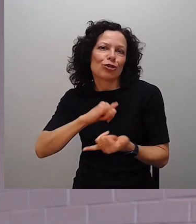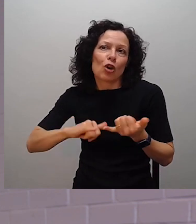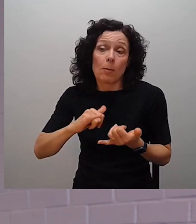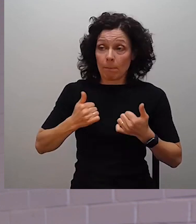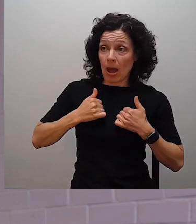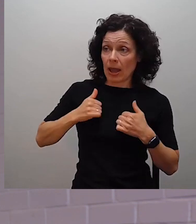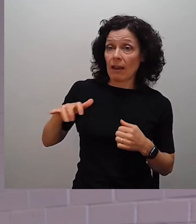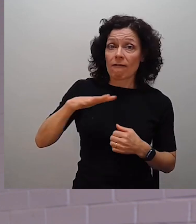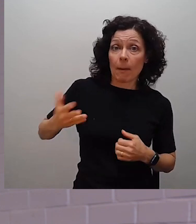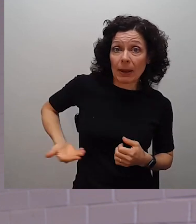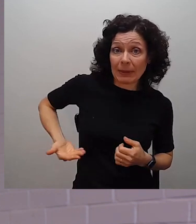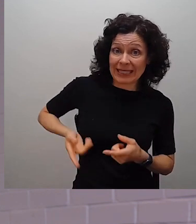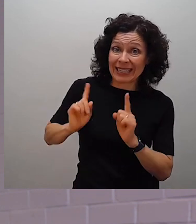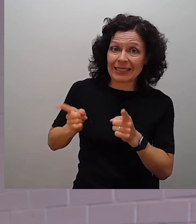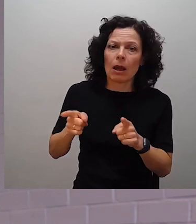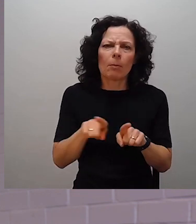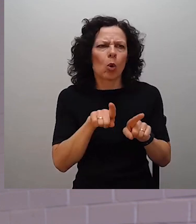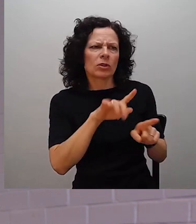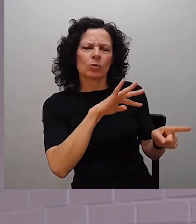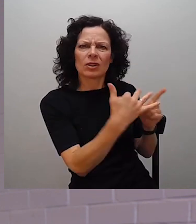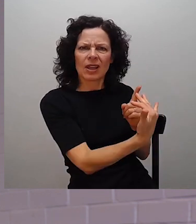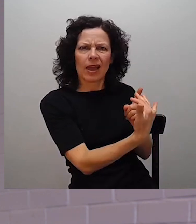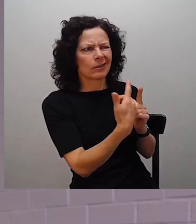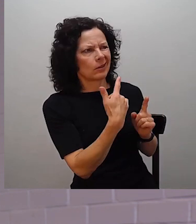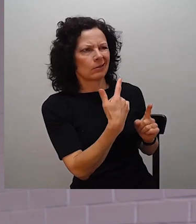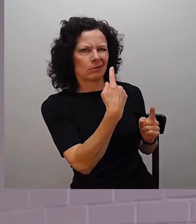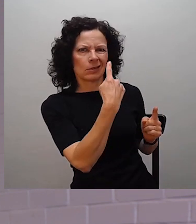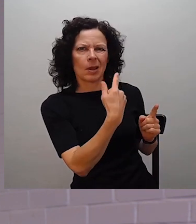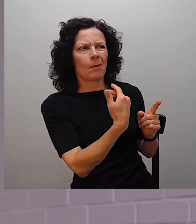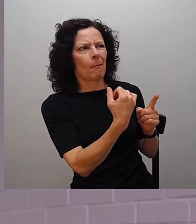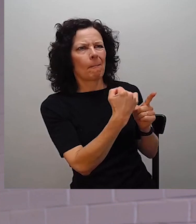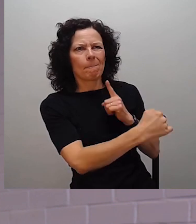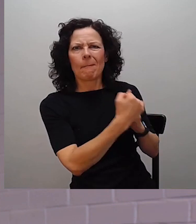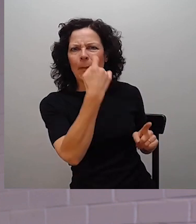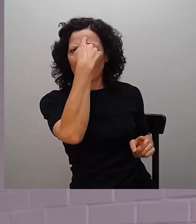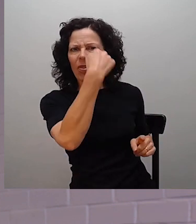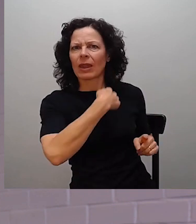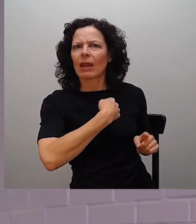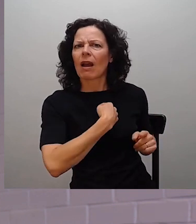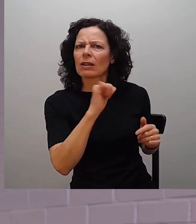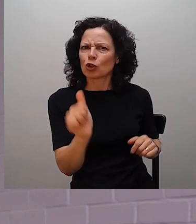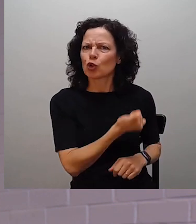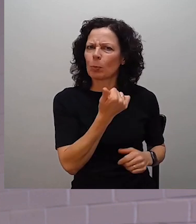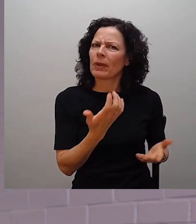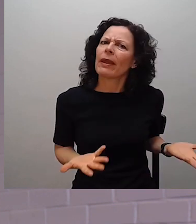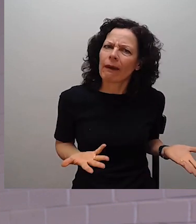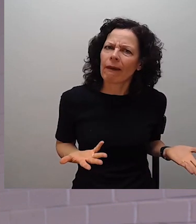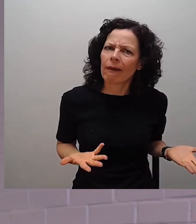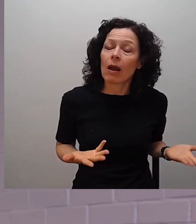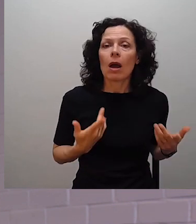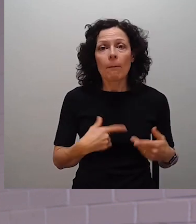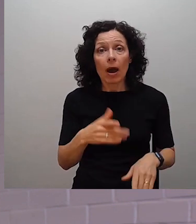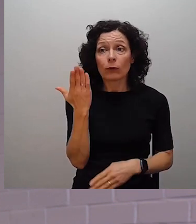my family business, but that's what society made me think that I should be doing, and schools. So I think